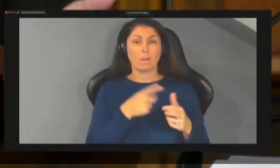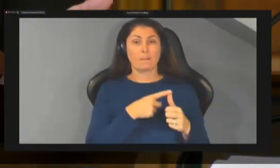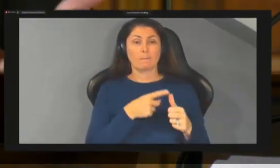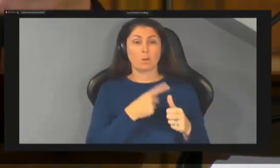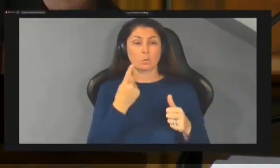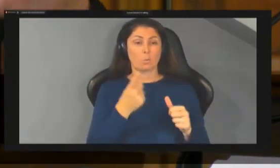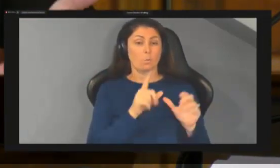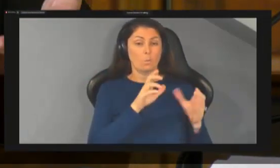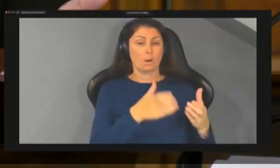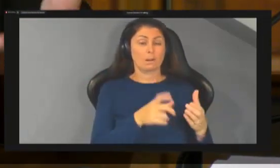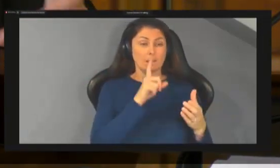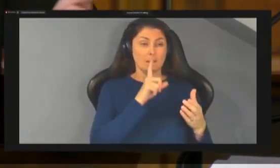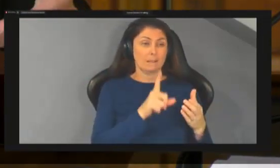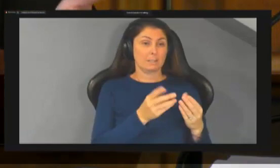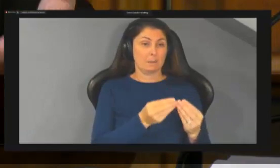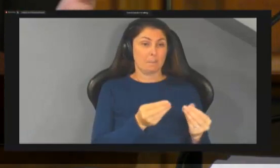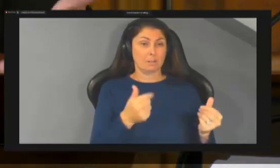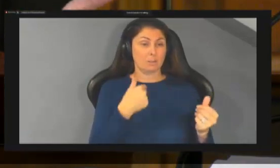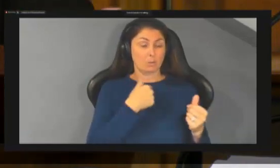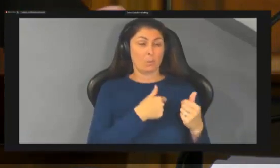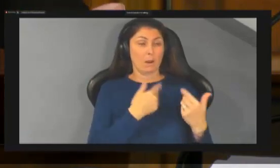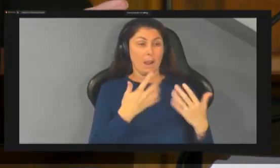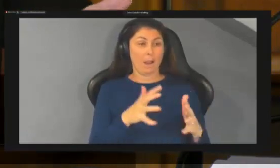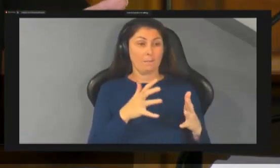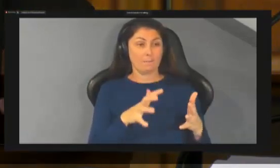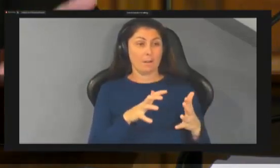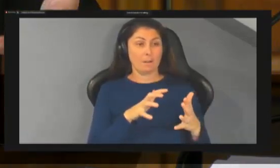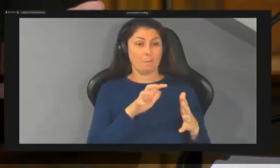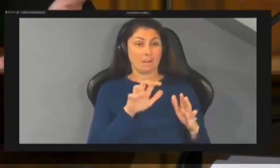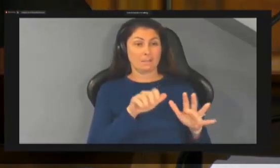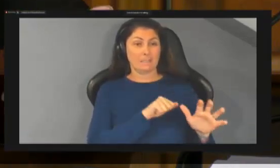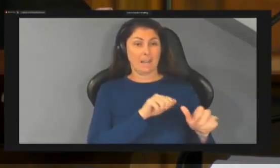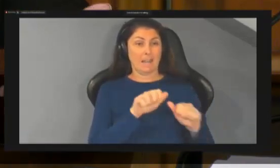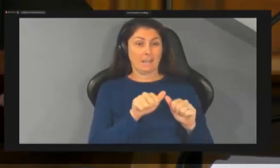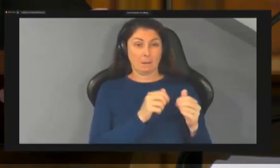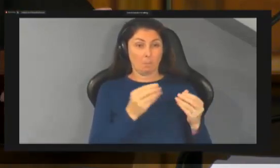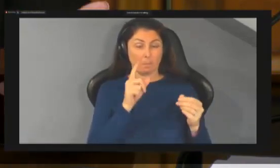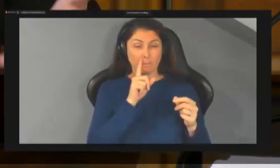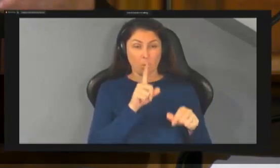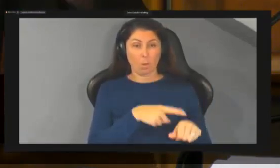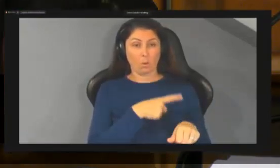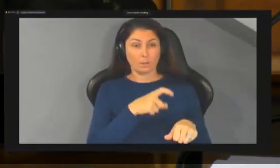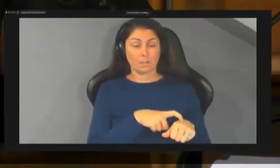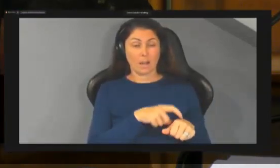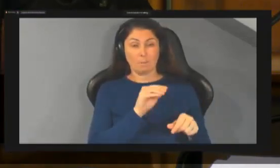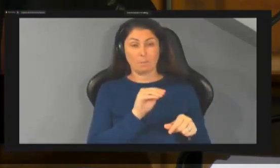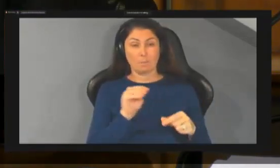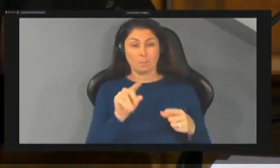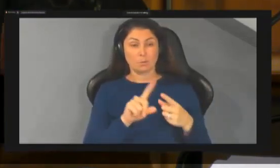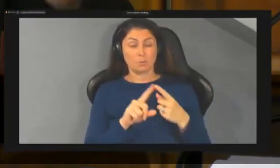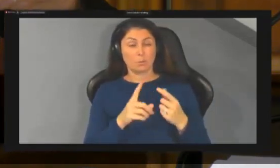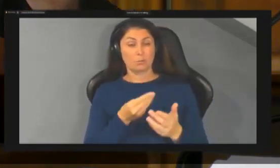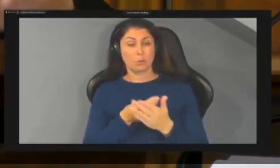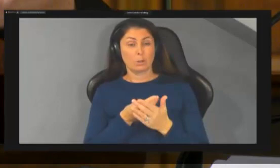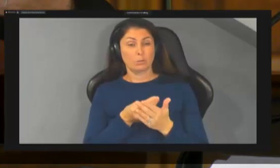actually diminishing since we have not been taking properties really for a very long time into treasurer sale. So that actually